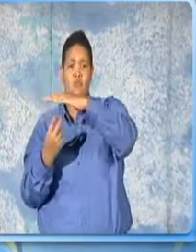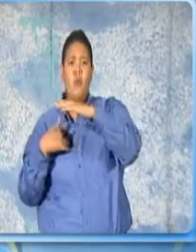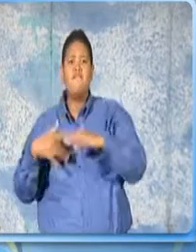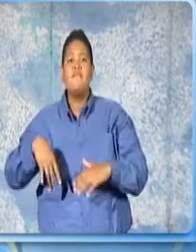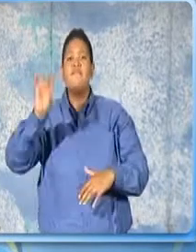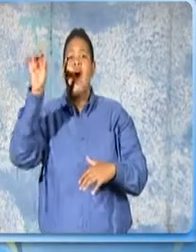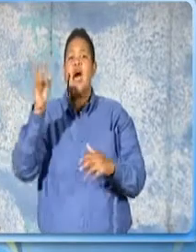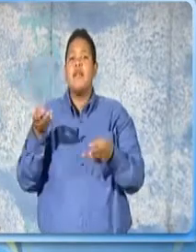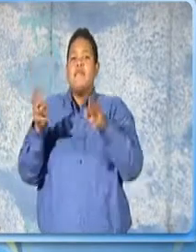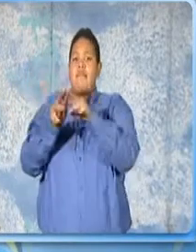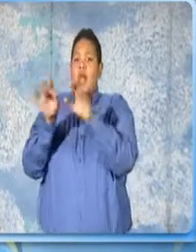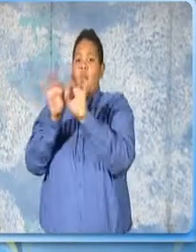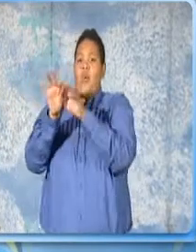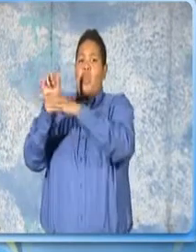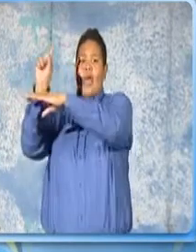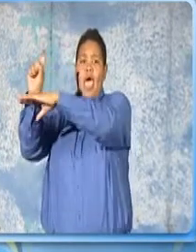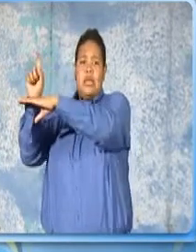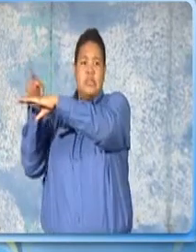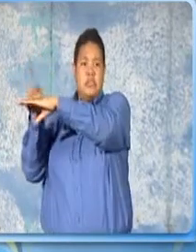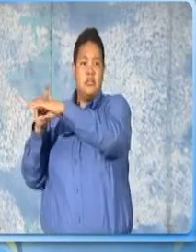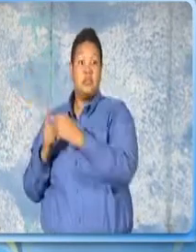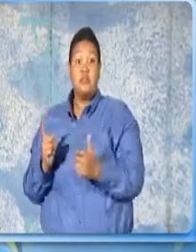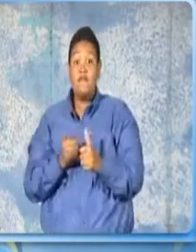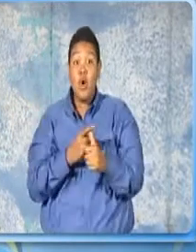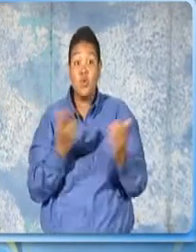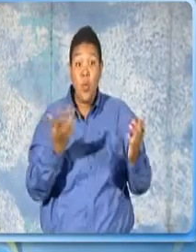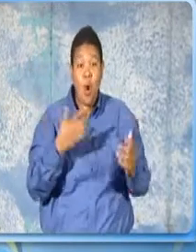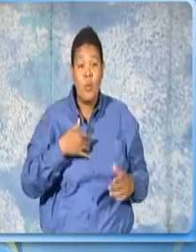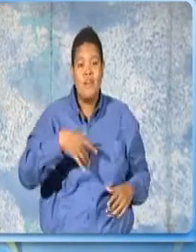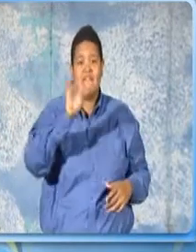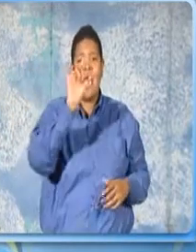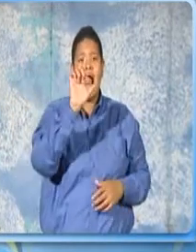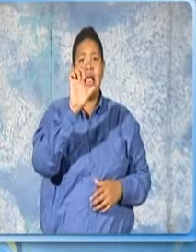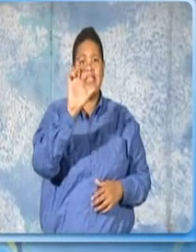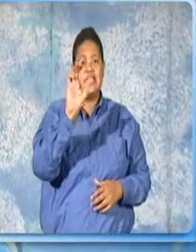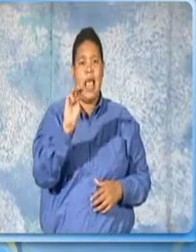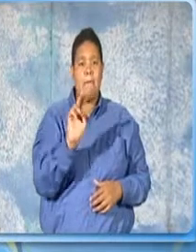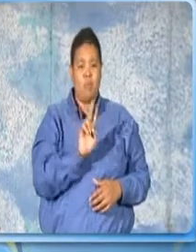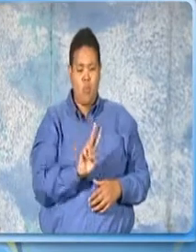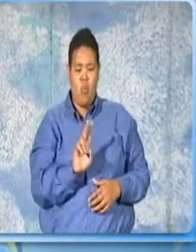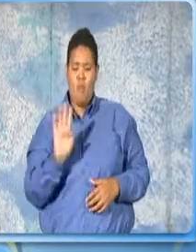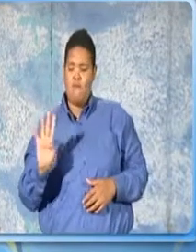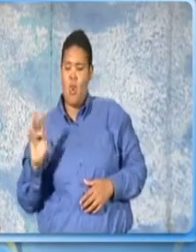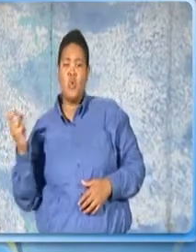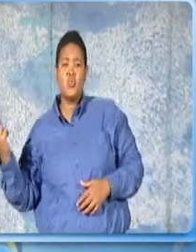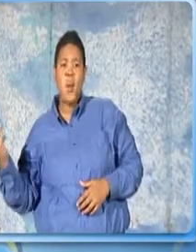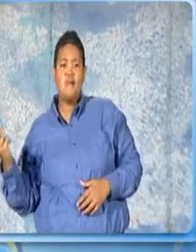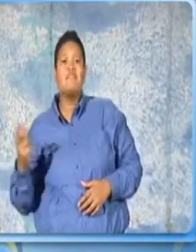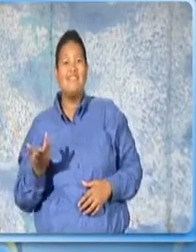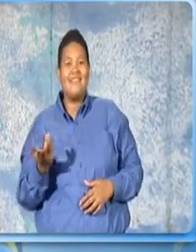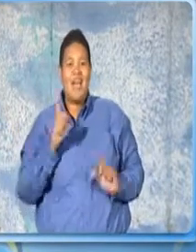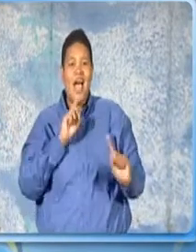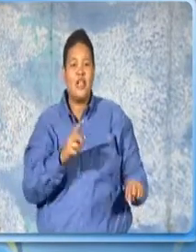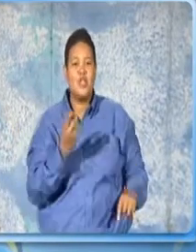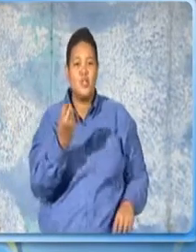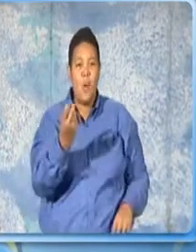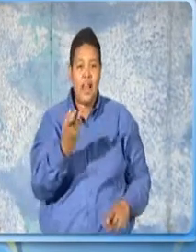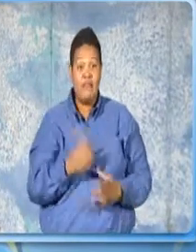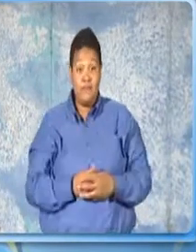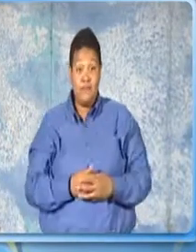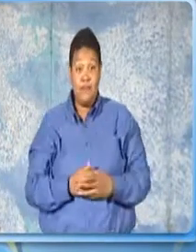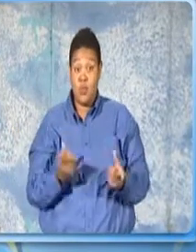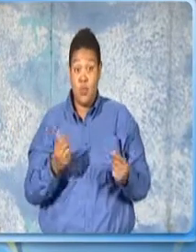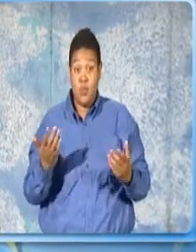x. First, we find the LCM of 2, 4, and 12, which is 12.